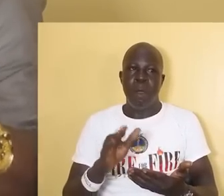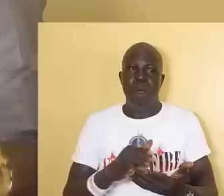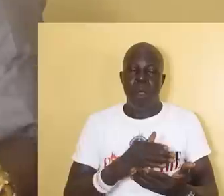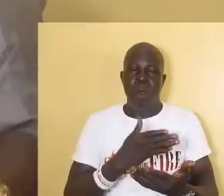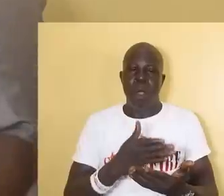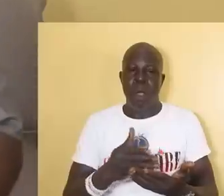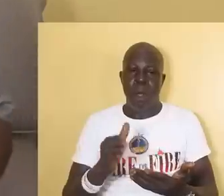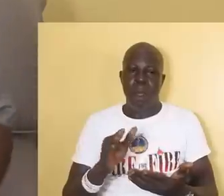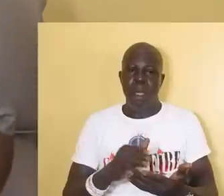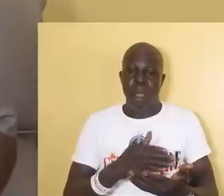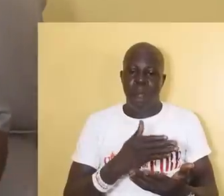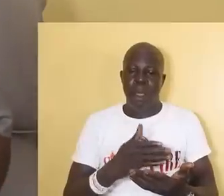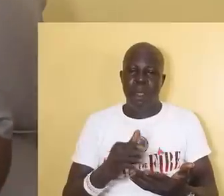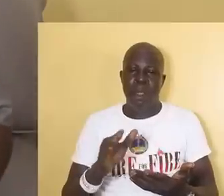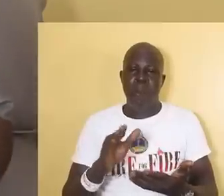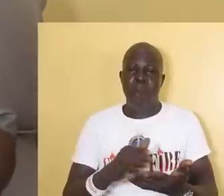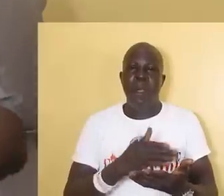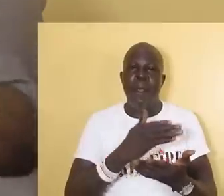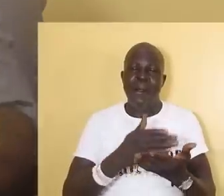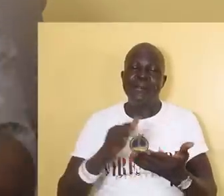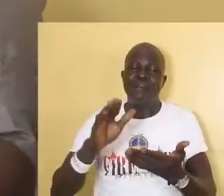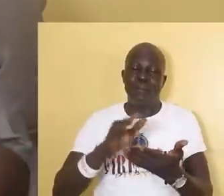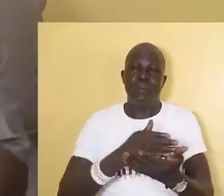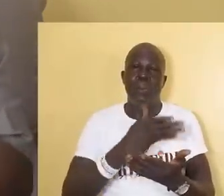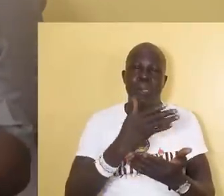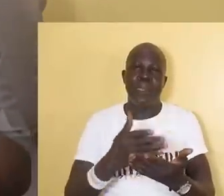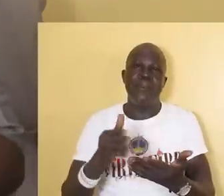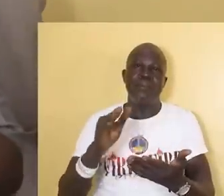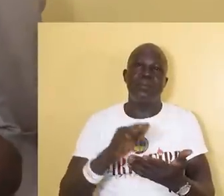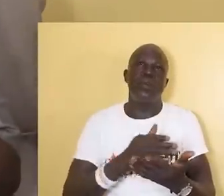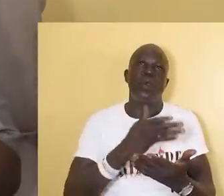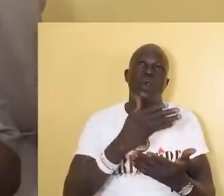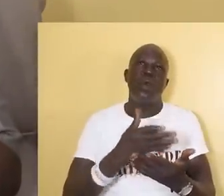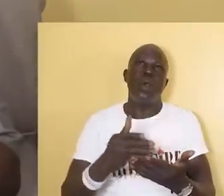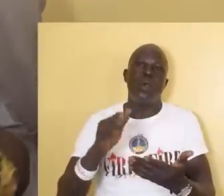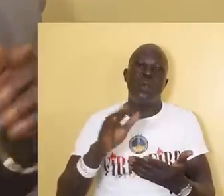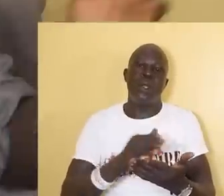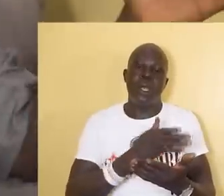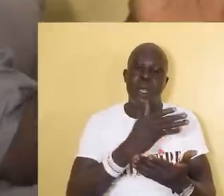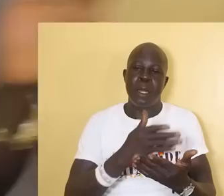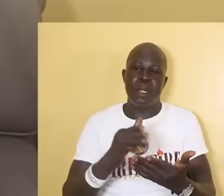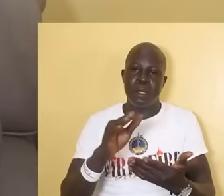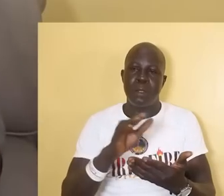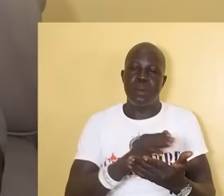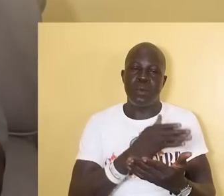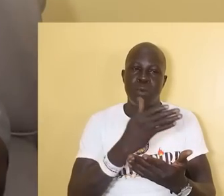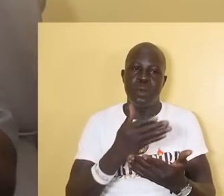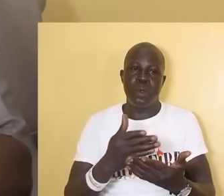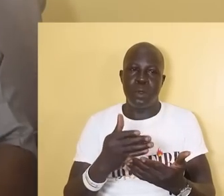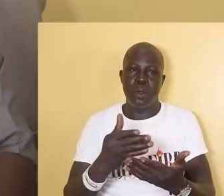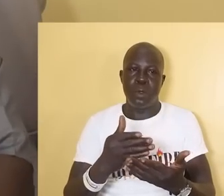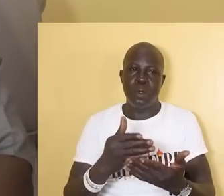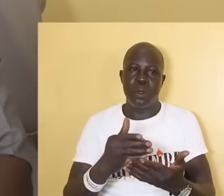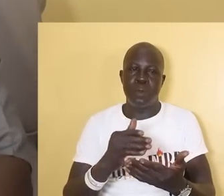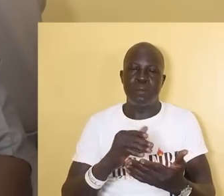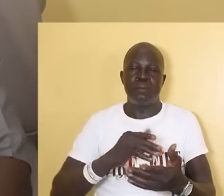yo mu won. Won ri are ki yo mu won. Won ri are ki yo mu won. Won ri are ki yo mu won.